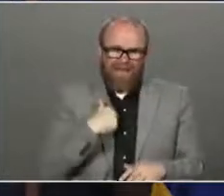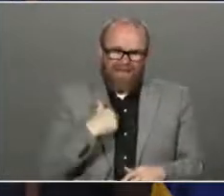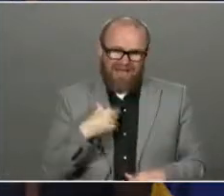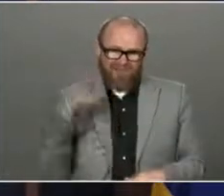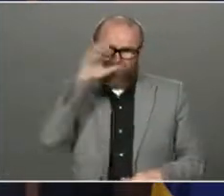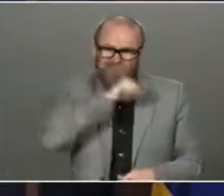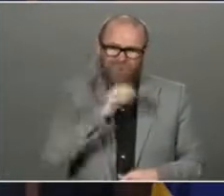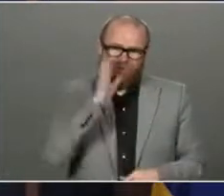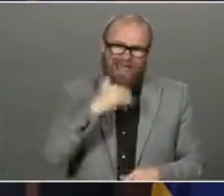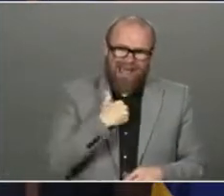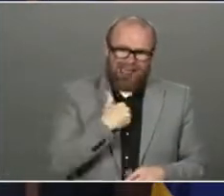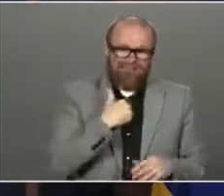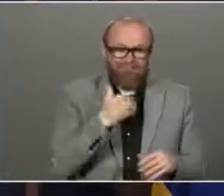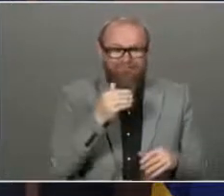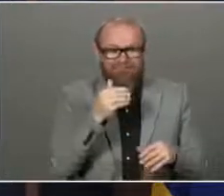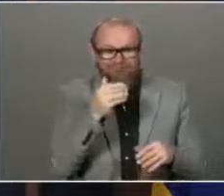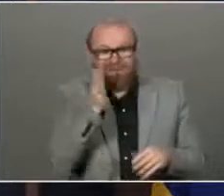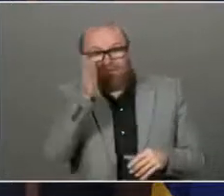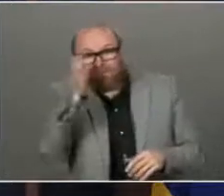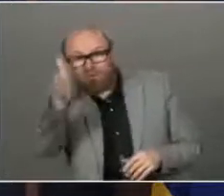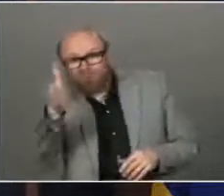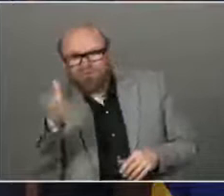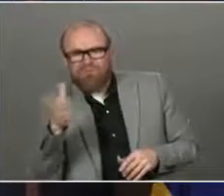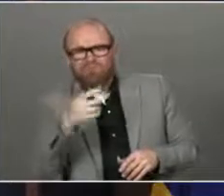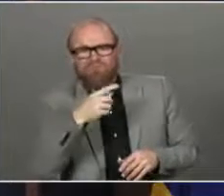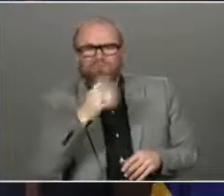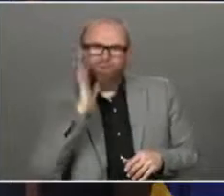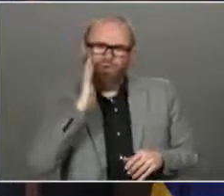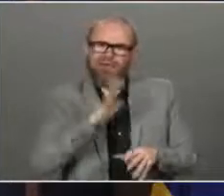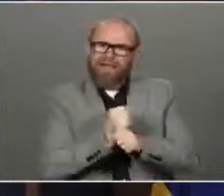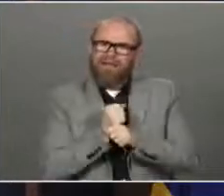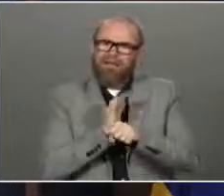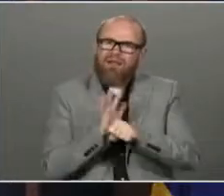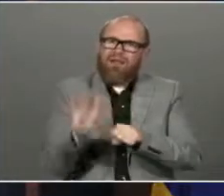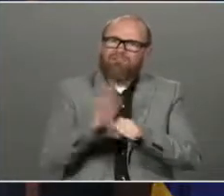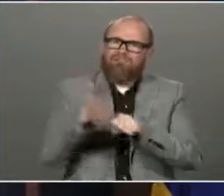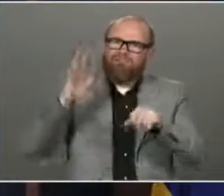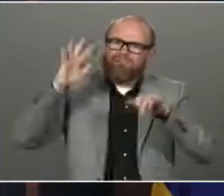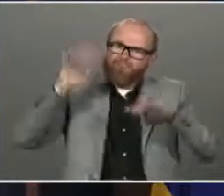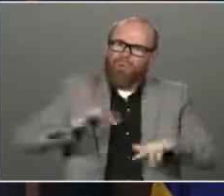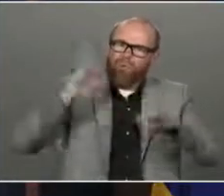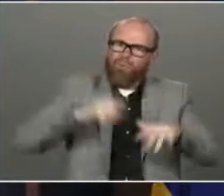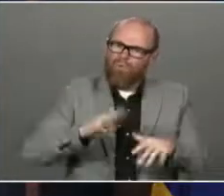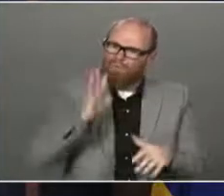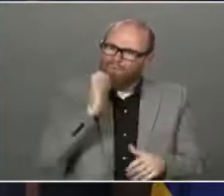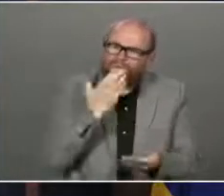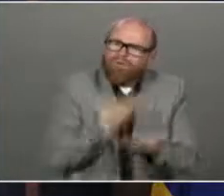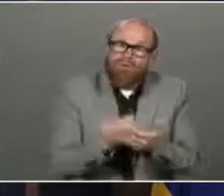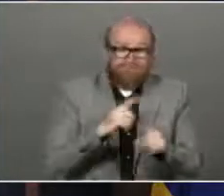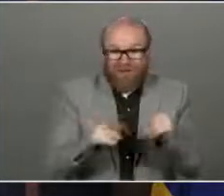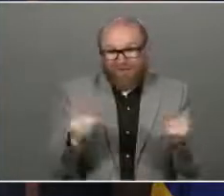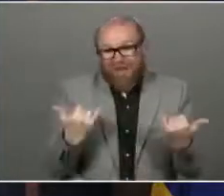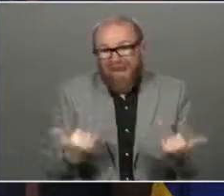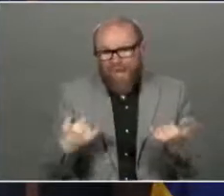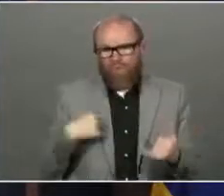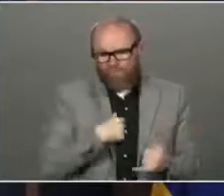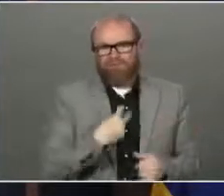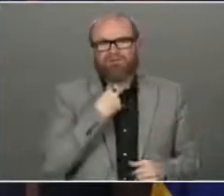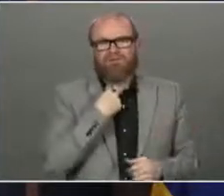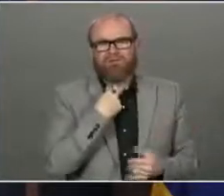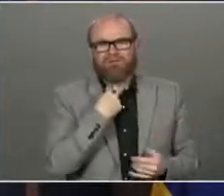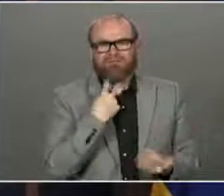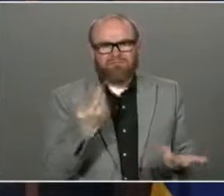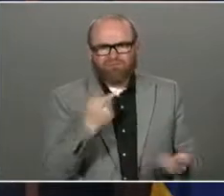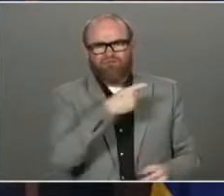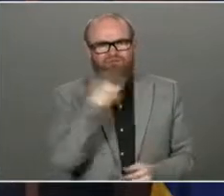have periods of flooding in the future. But right now, the entire West is stuck in this dry cycle, and the only thing